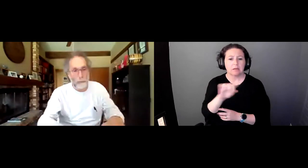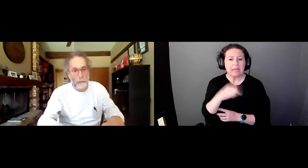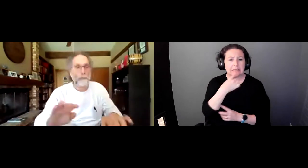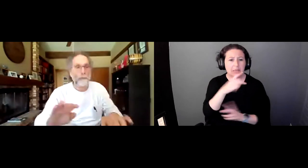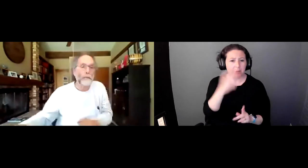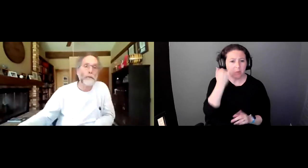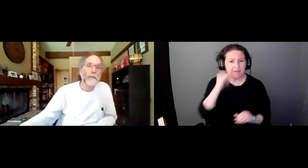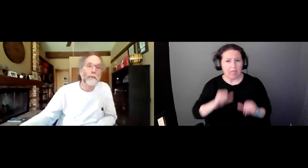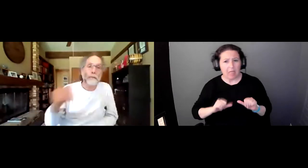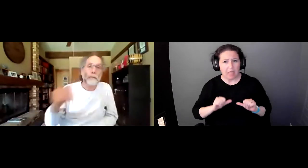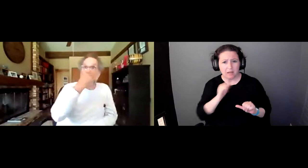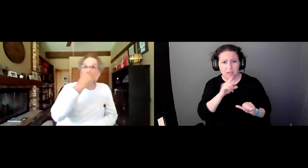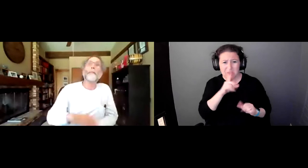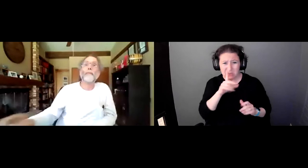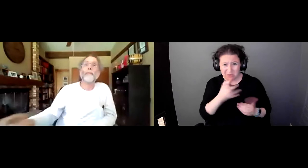hesitant?